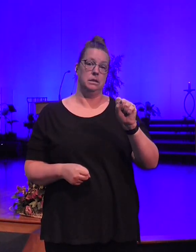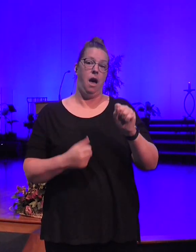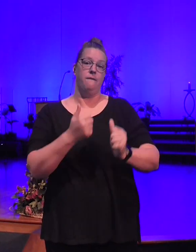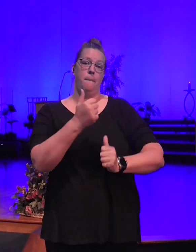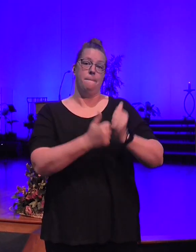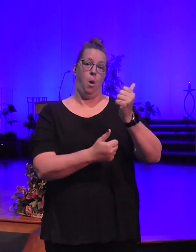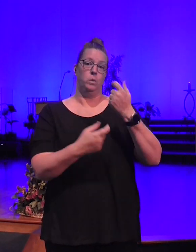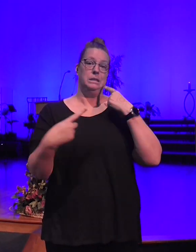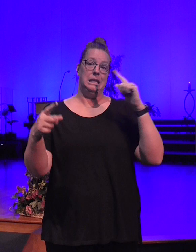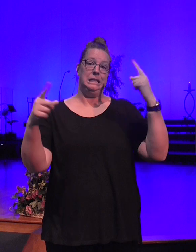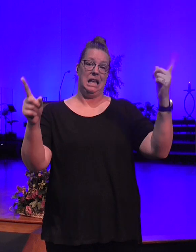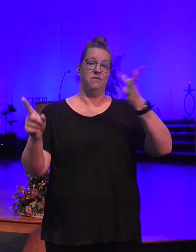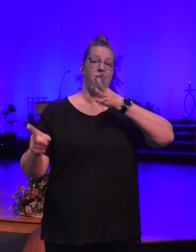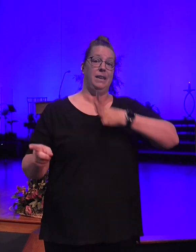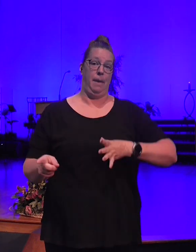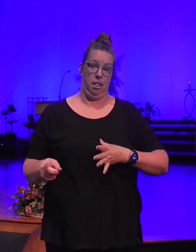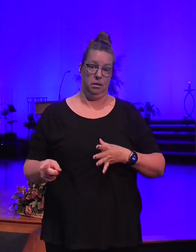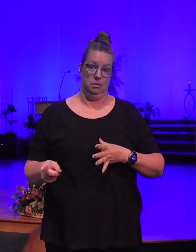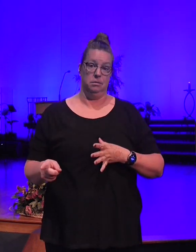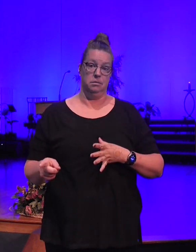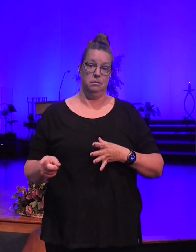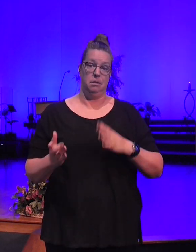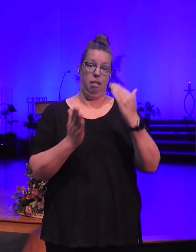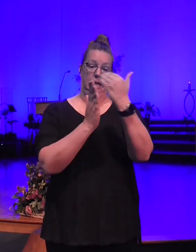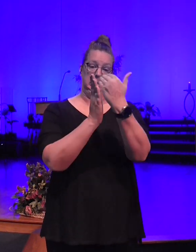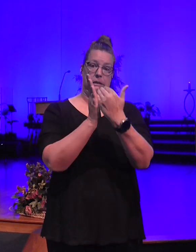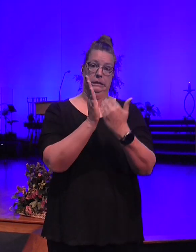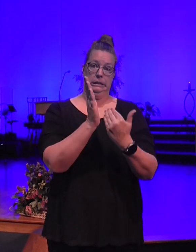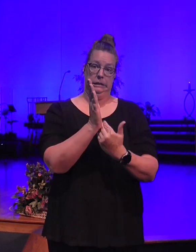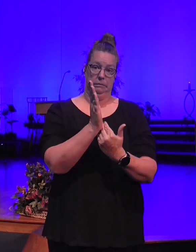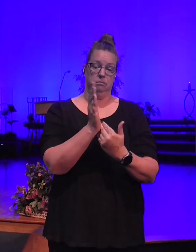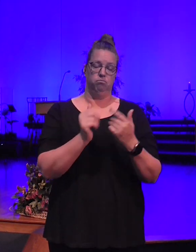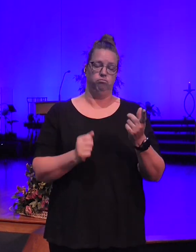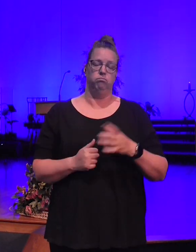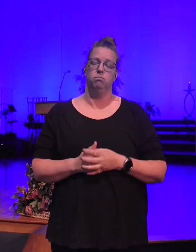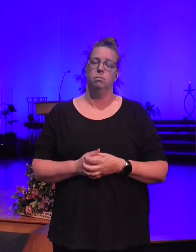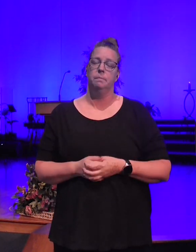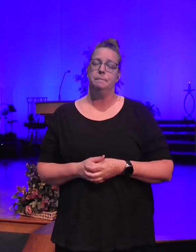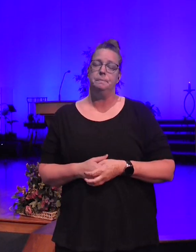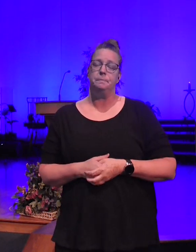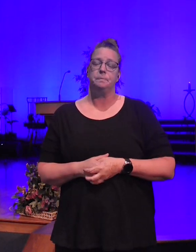most successful female business person.